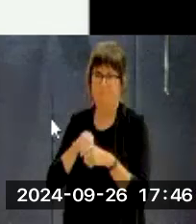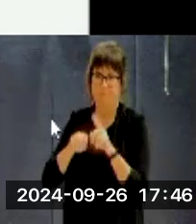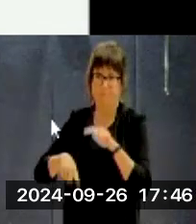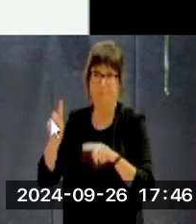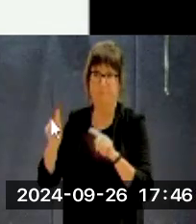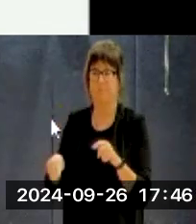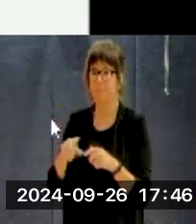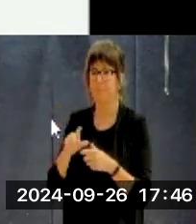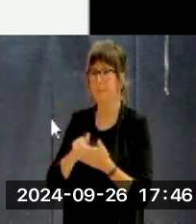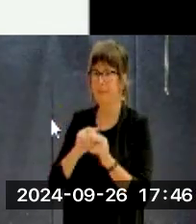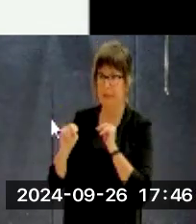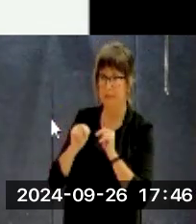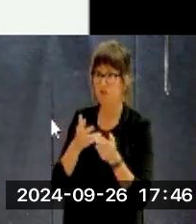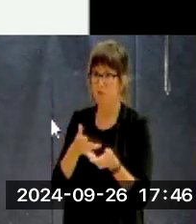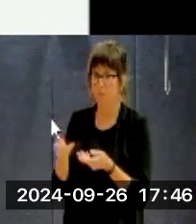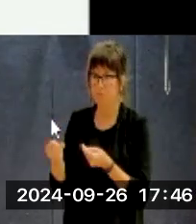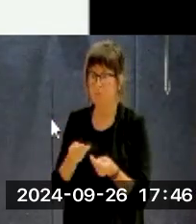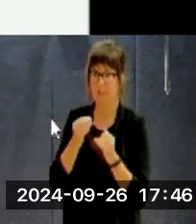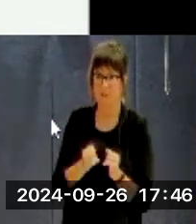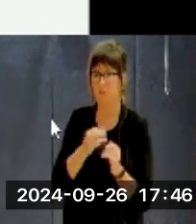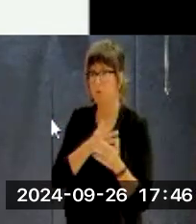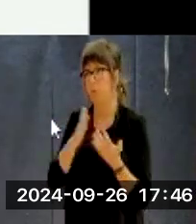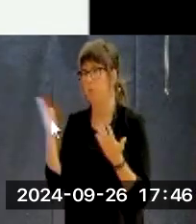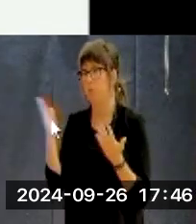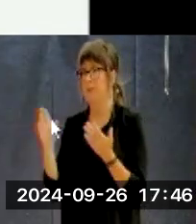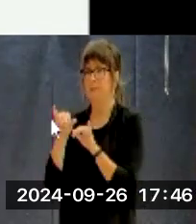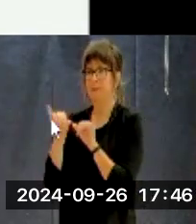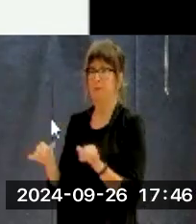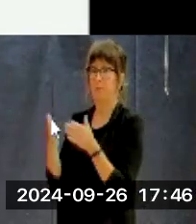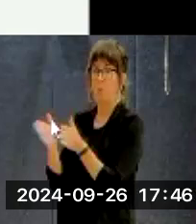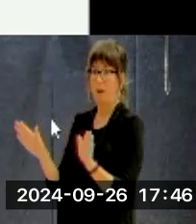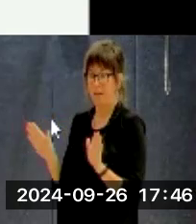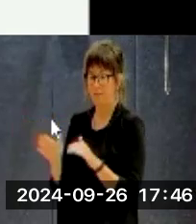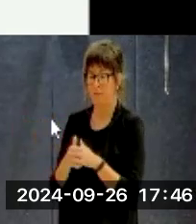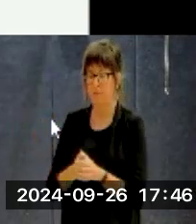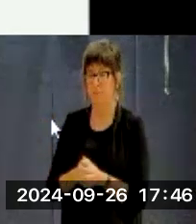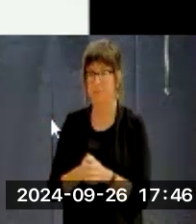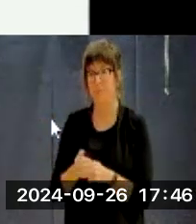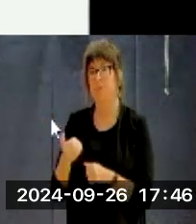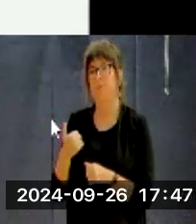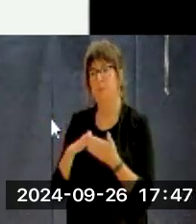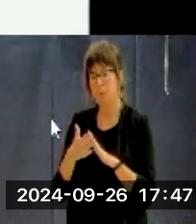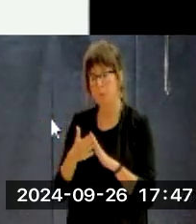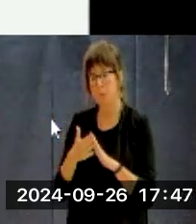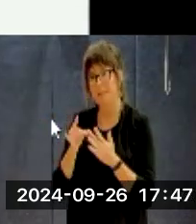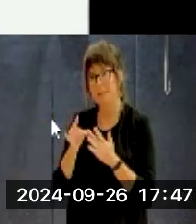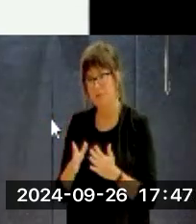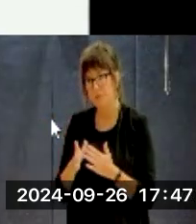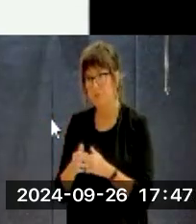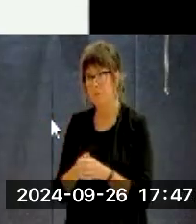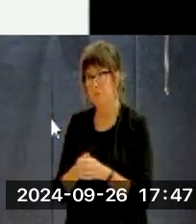individual litigation to system-wide litigation. We have community leaders and